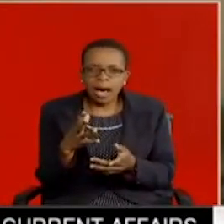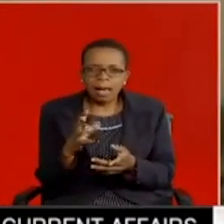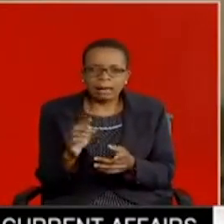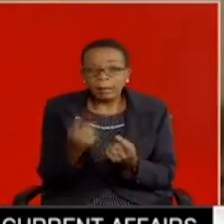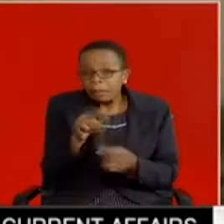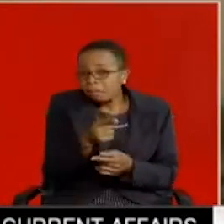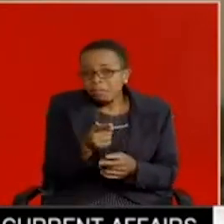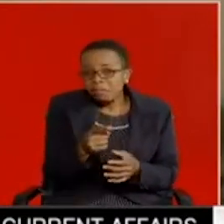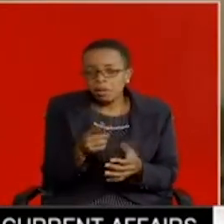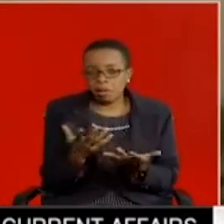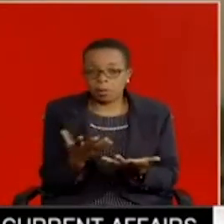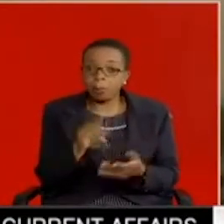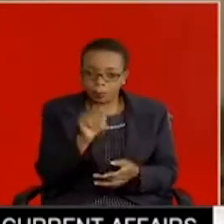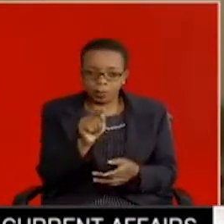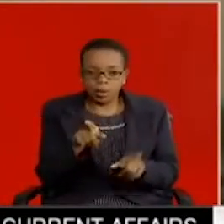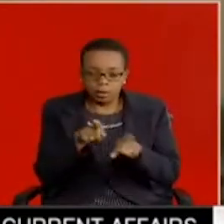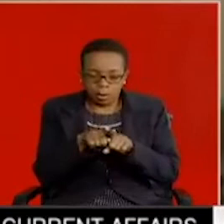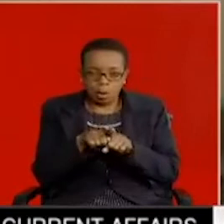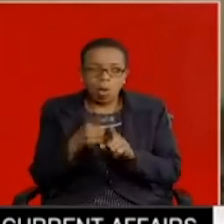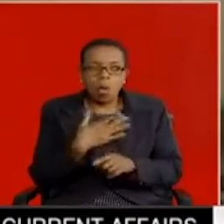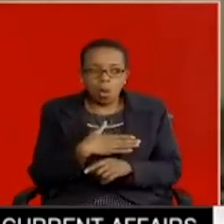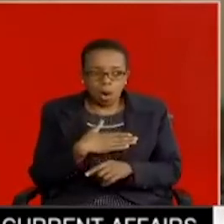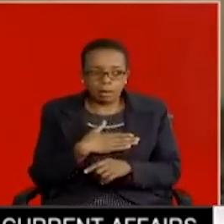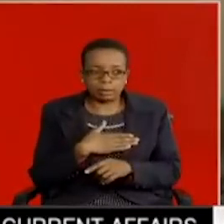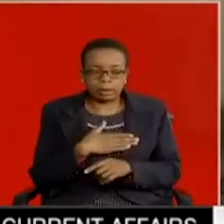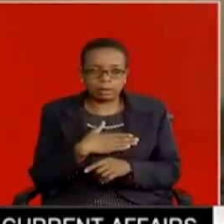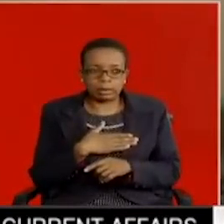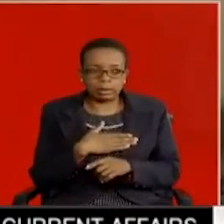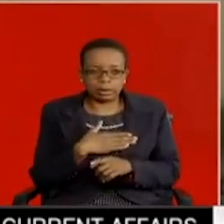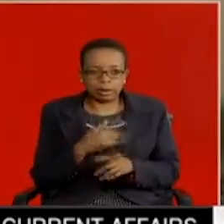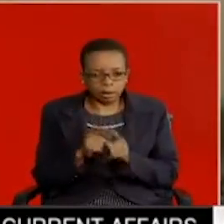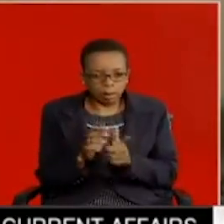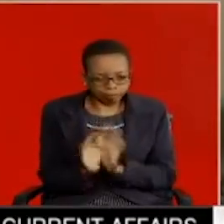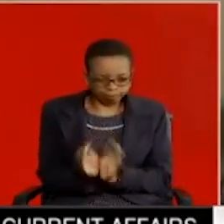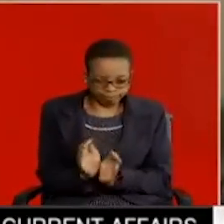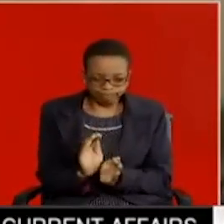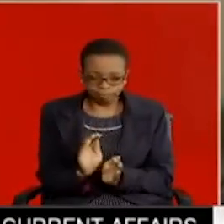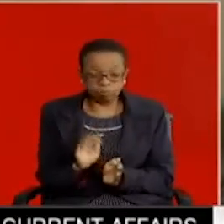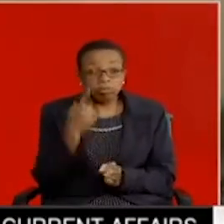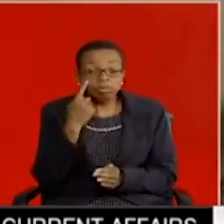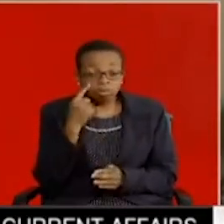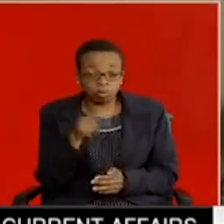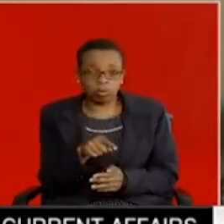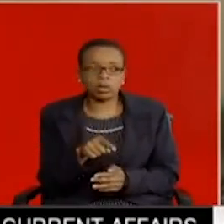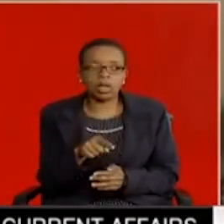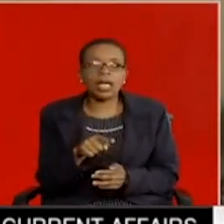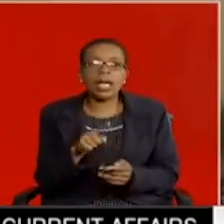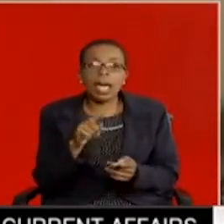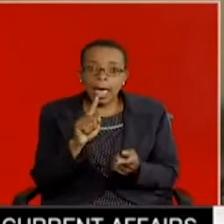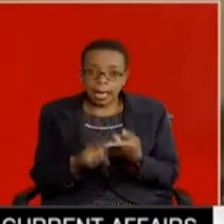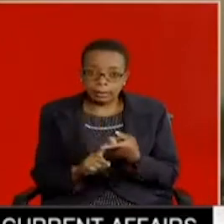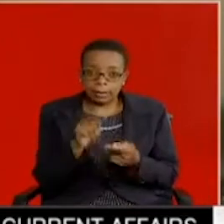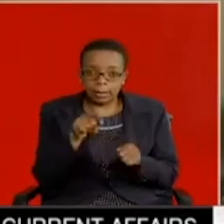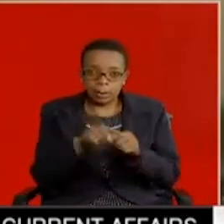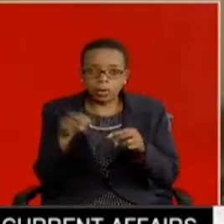So these are what we want to take care of, and this has been part of the